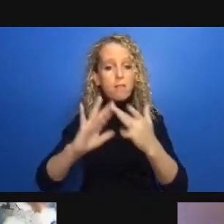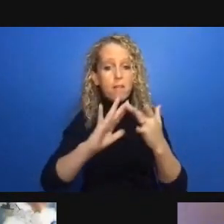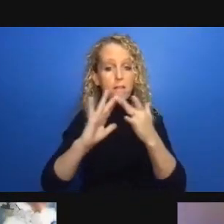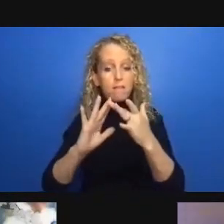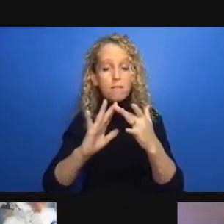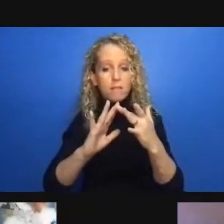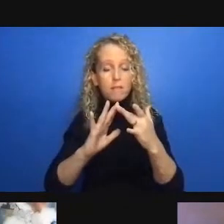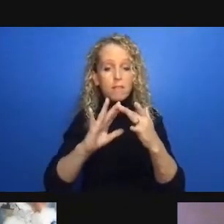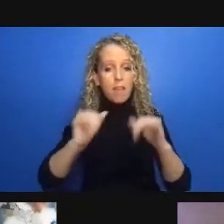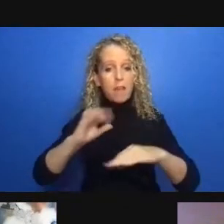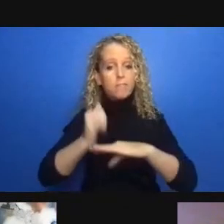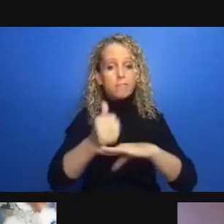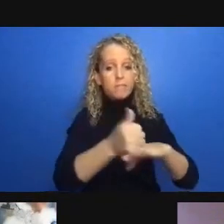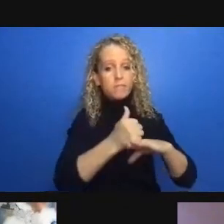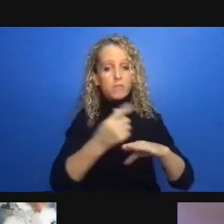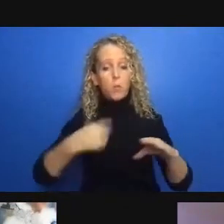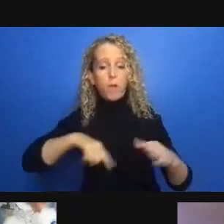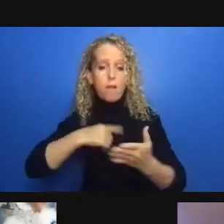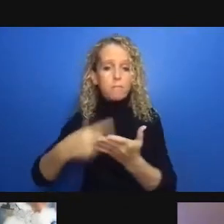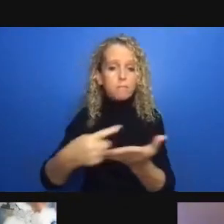structure to tackle many issues?